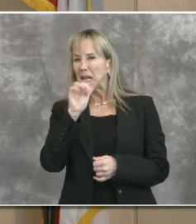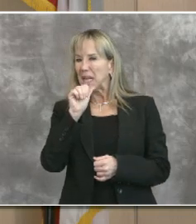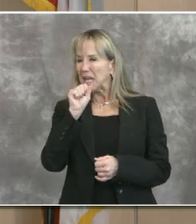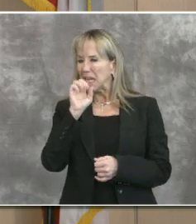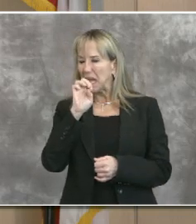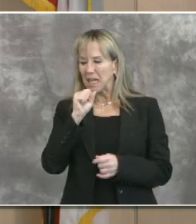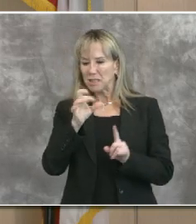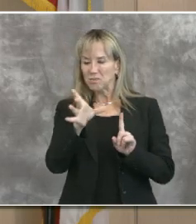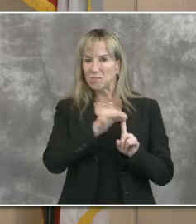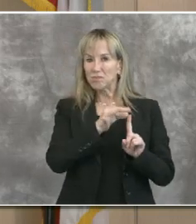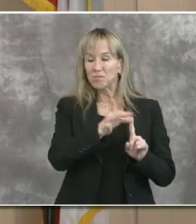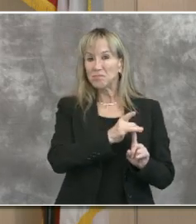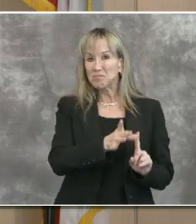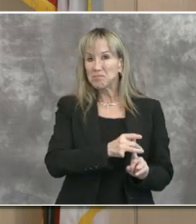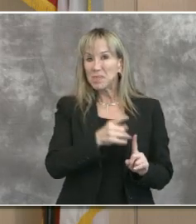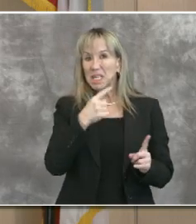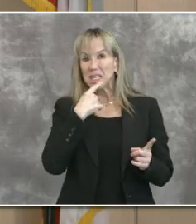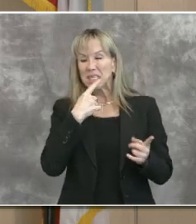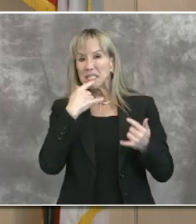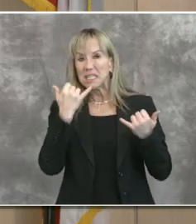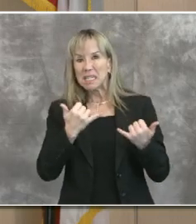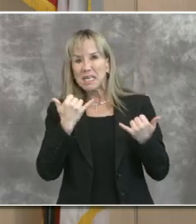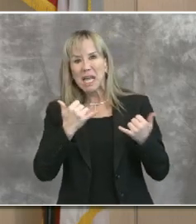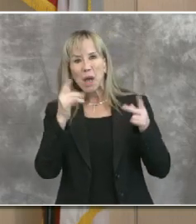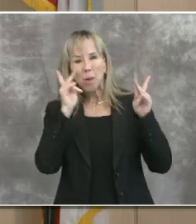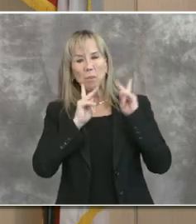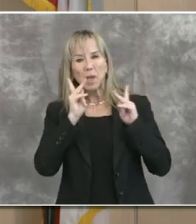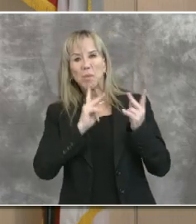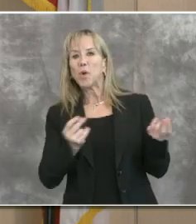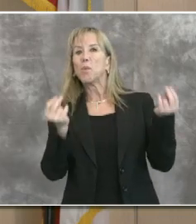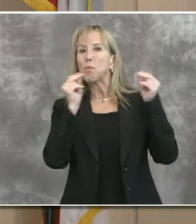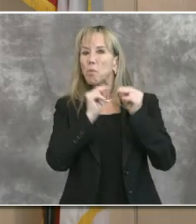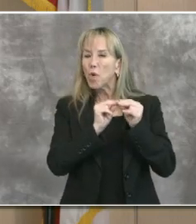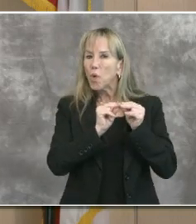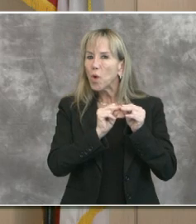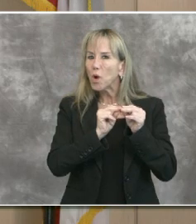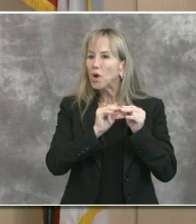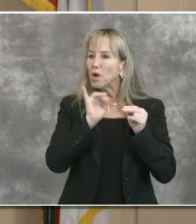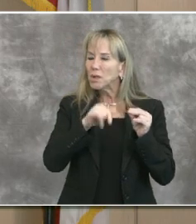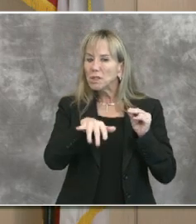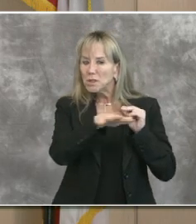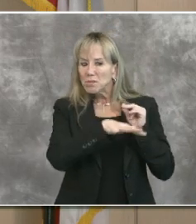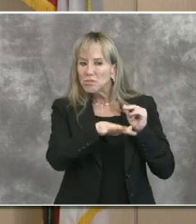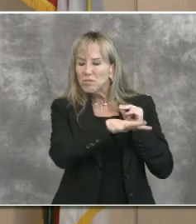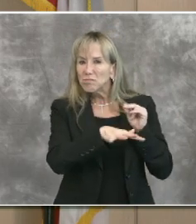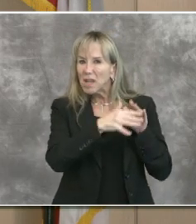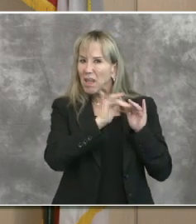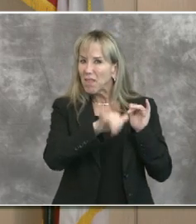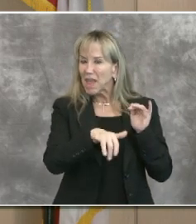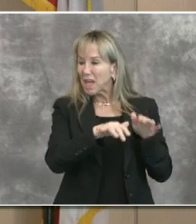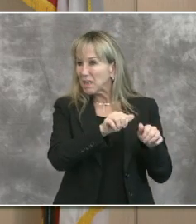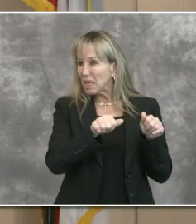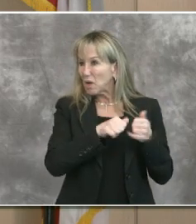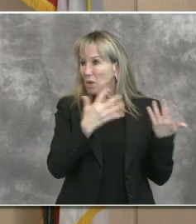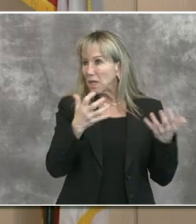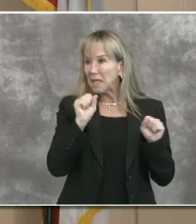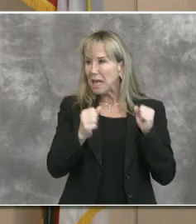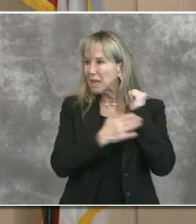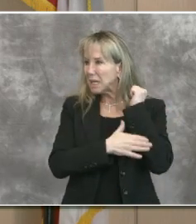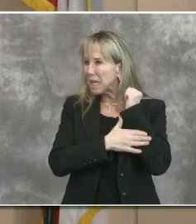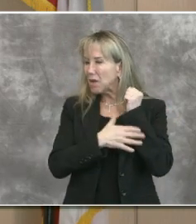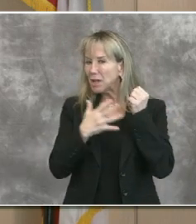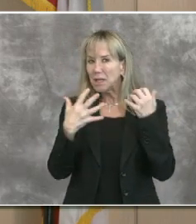higher among her residents, but that data is not taking into account where the virus was contracted. So I'm wondering maybe if someone from county health can respond